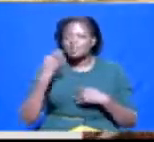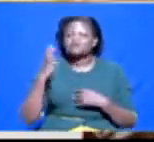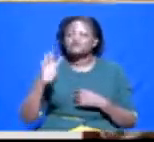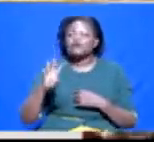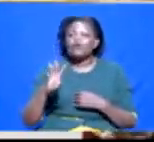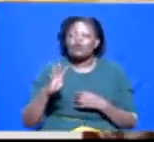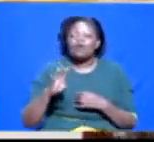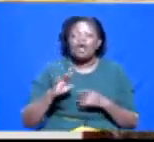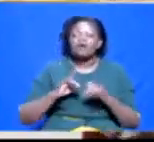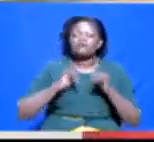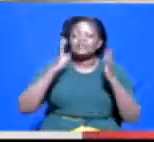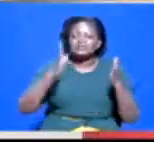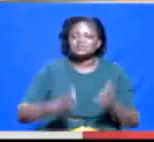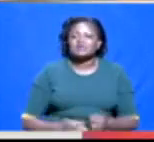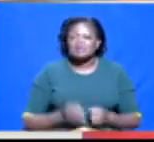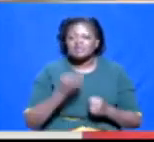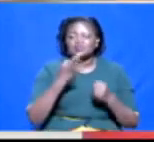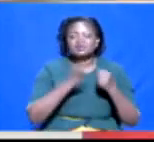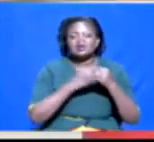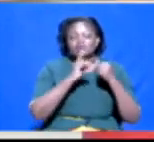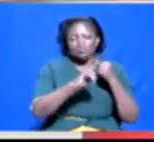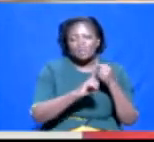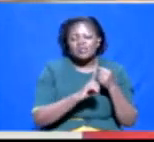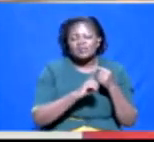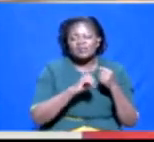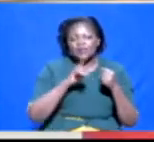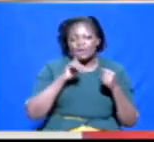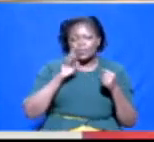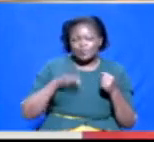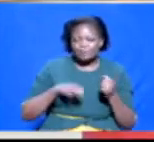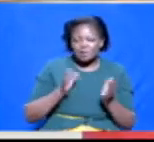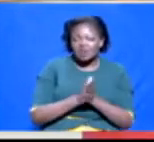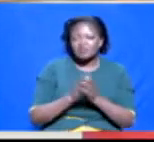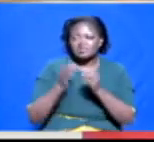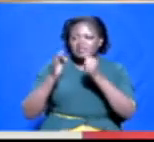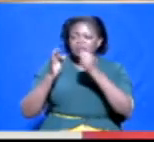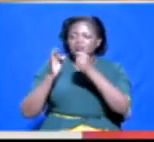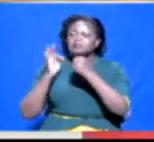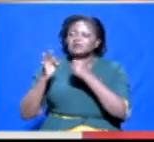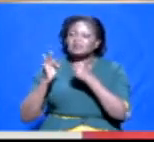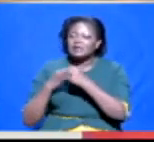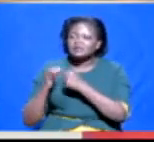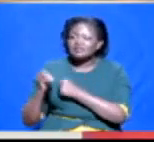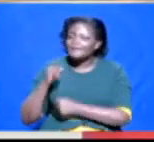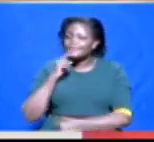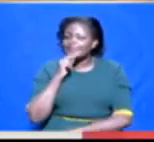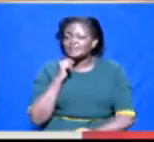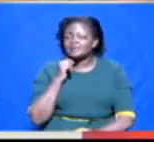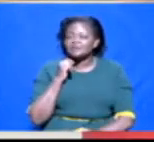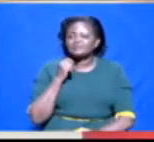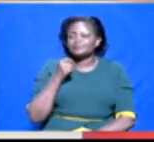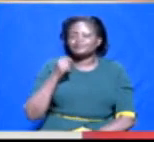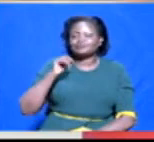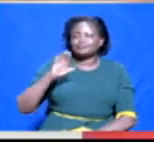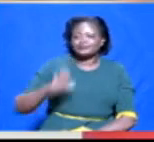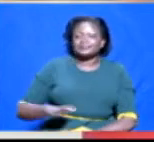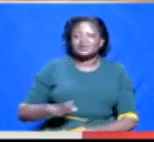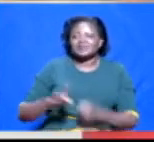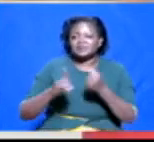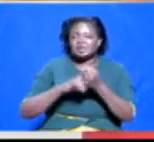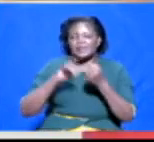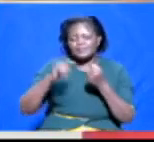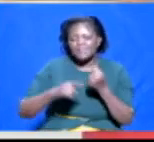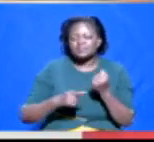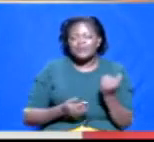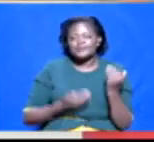foreigners, 381 are females, and 380 males. The youngest is a 6-month-old infant, while